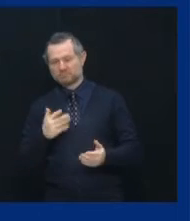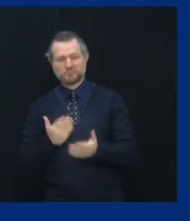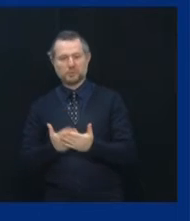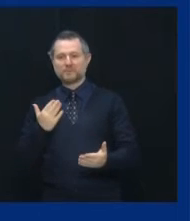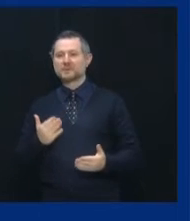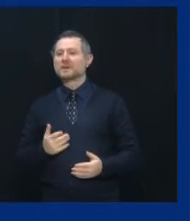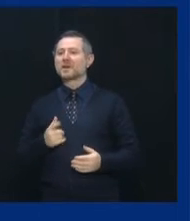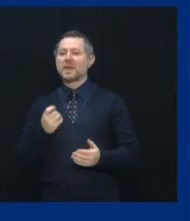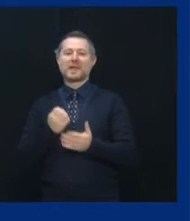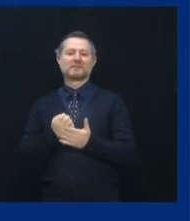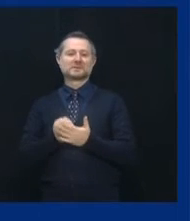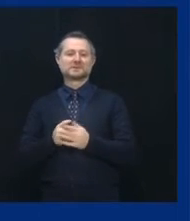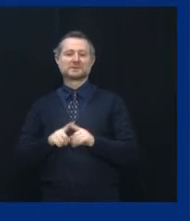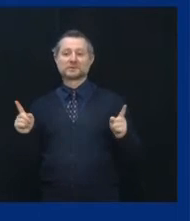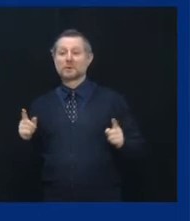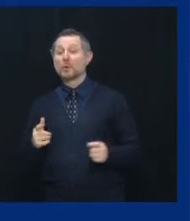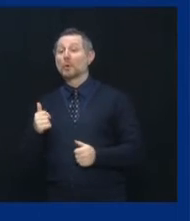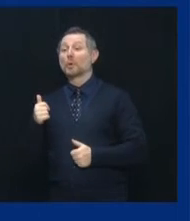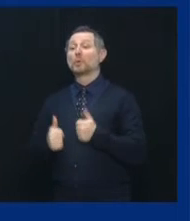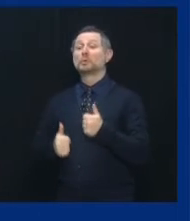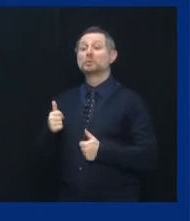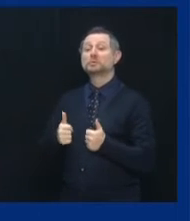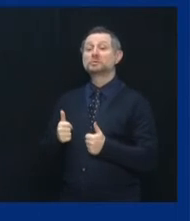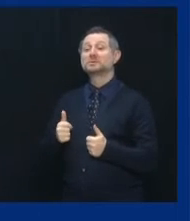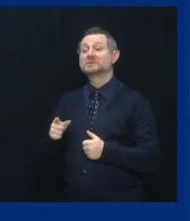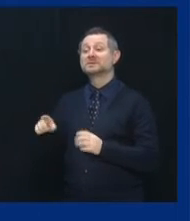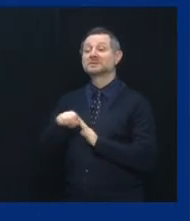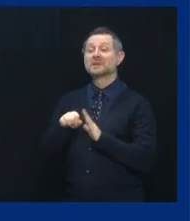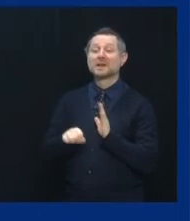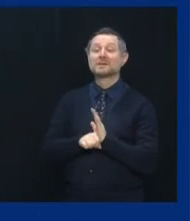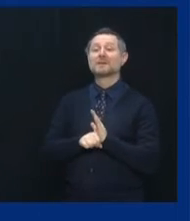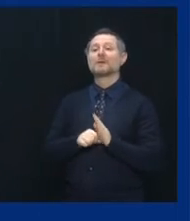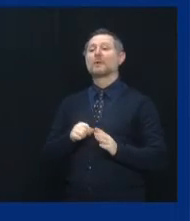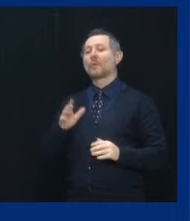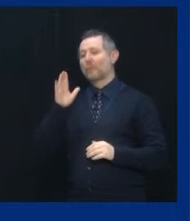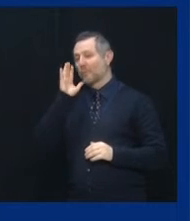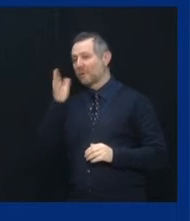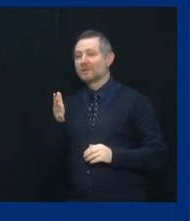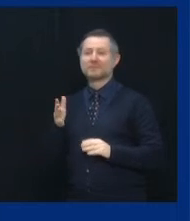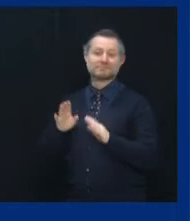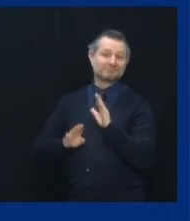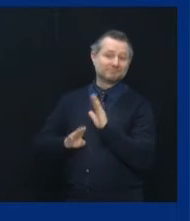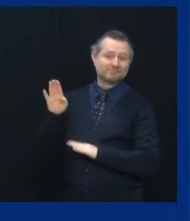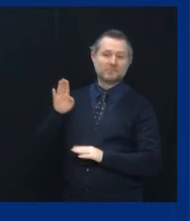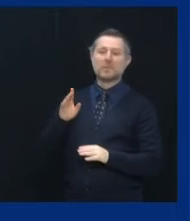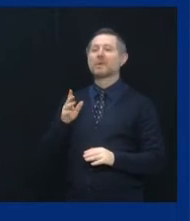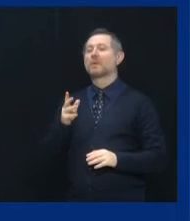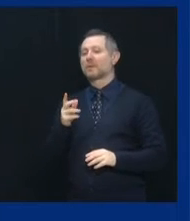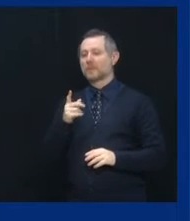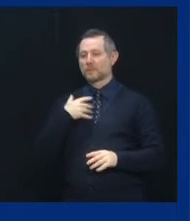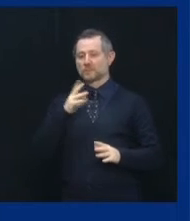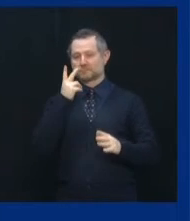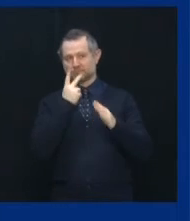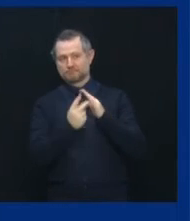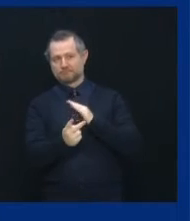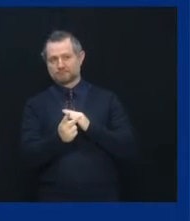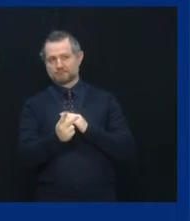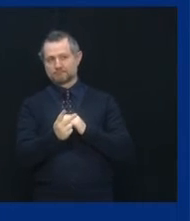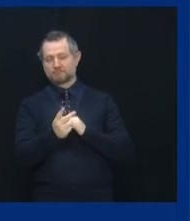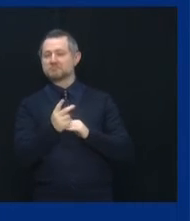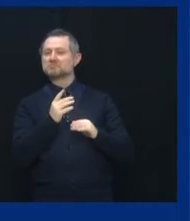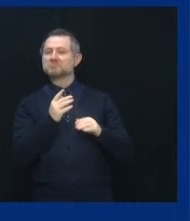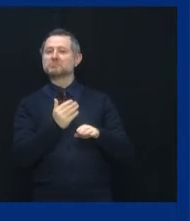the place that does the best is the place that anticipates those changes. But my case to Washington now is going to be very